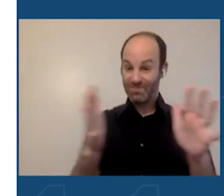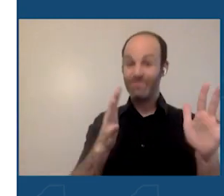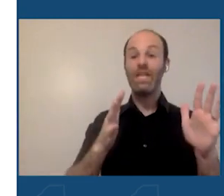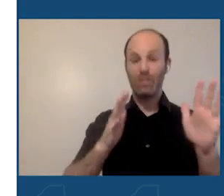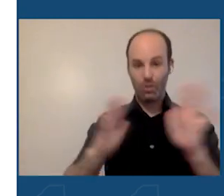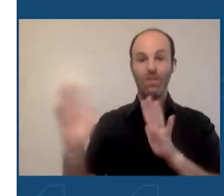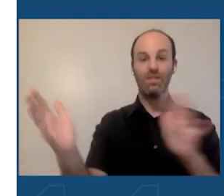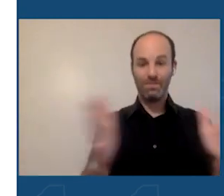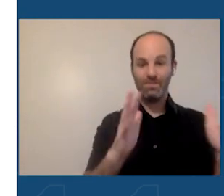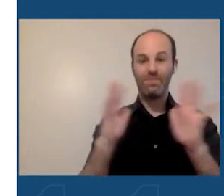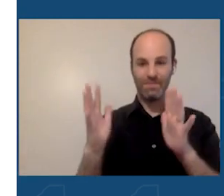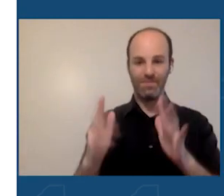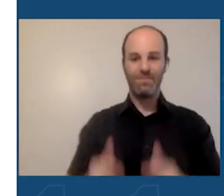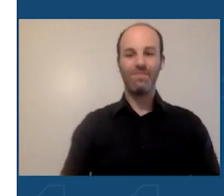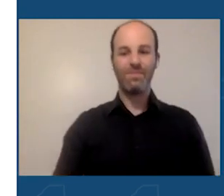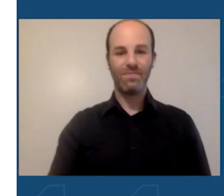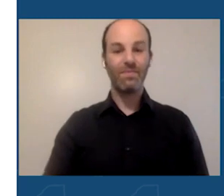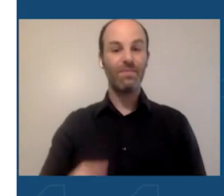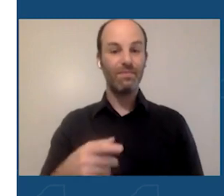have the final phase as well.